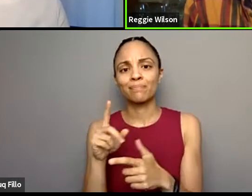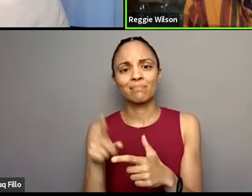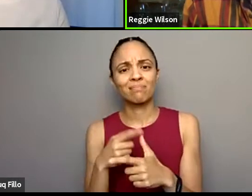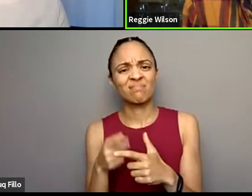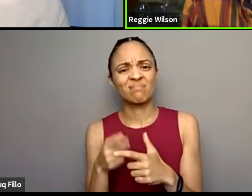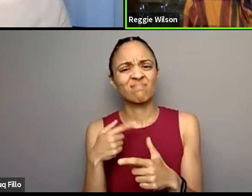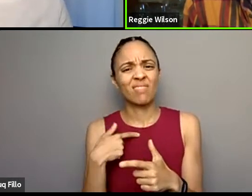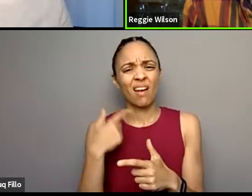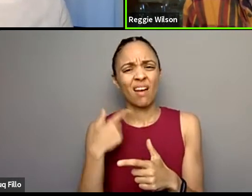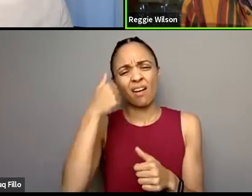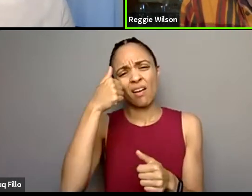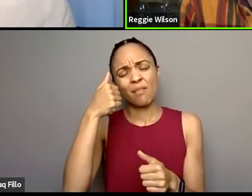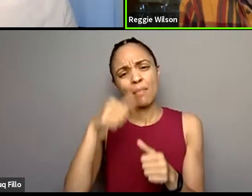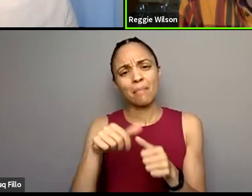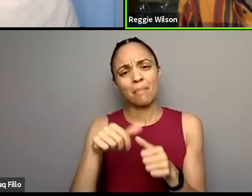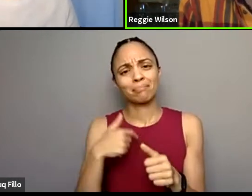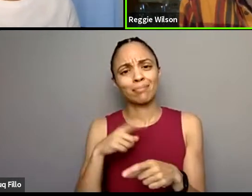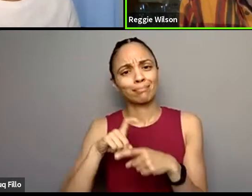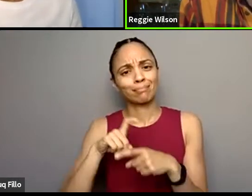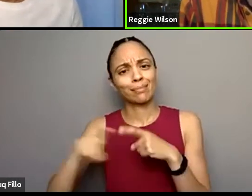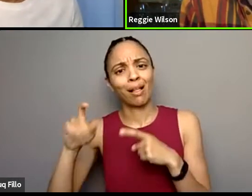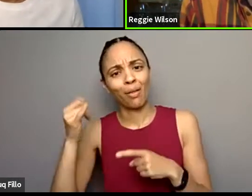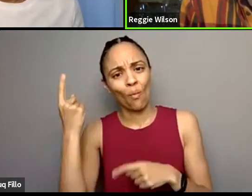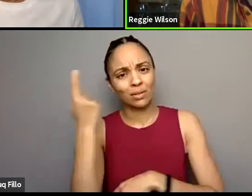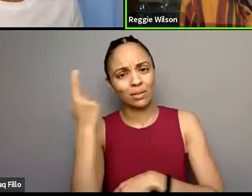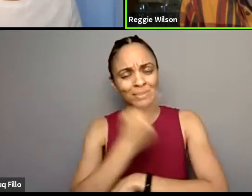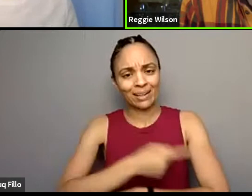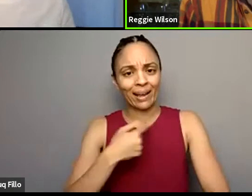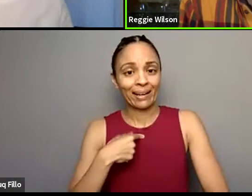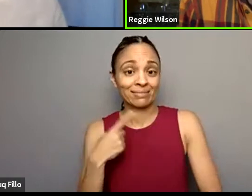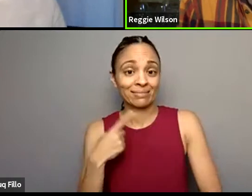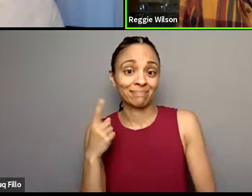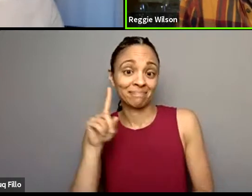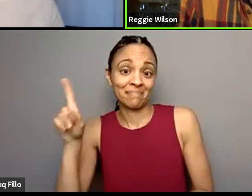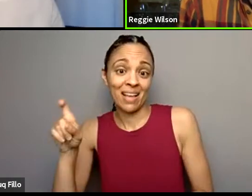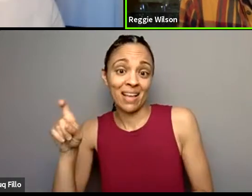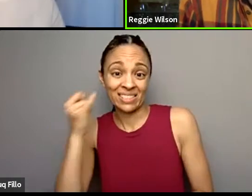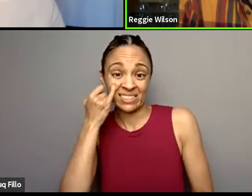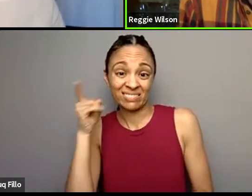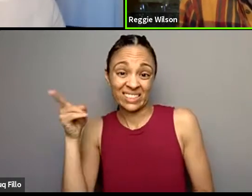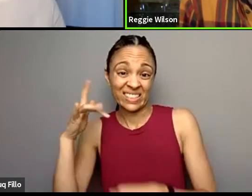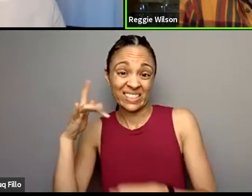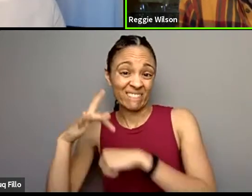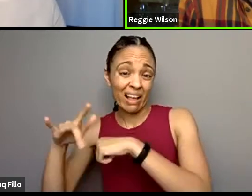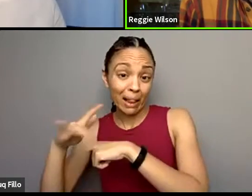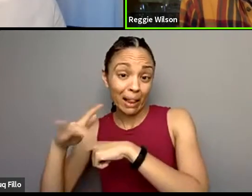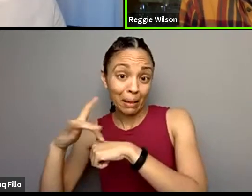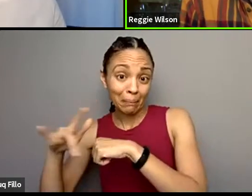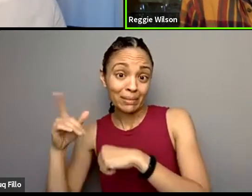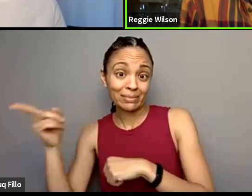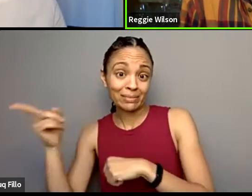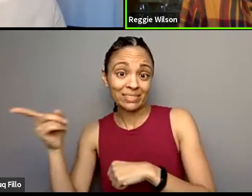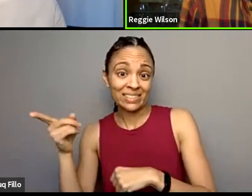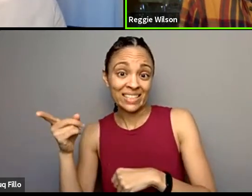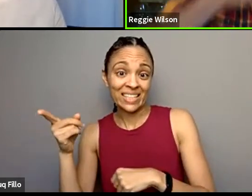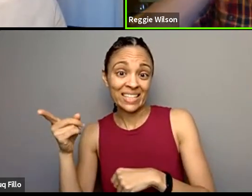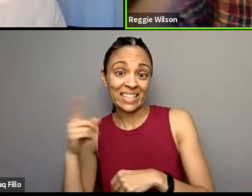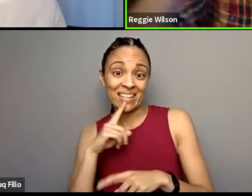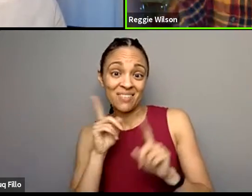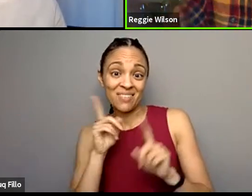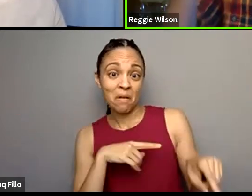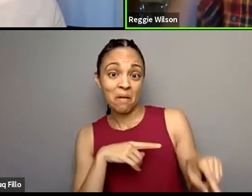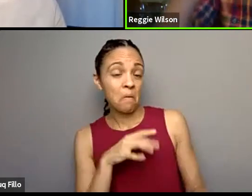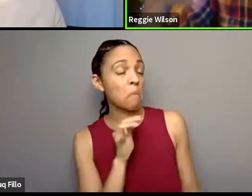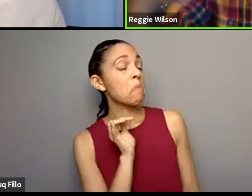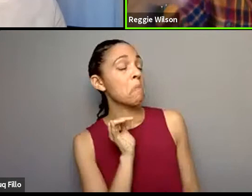what you doing? What's up? I need a dancer. Are you around? He's just like, oh, I'm actually supposed to be coming back to America in